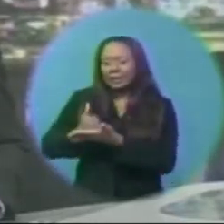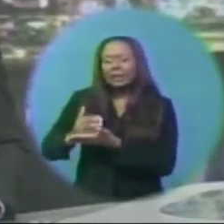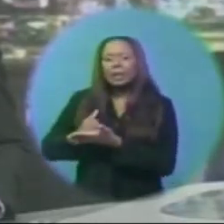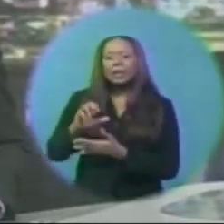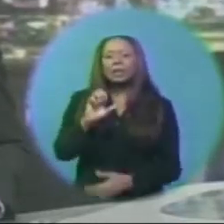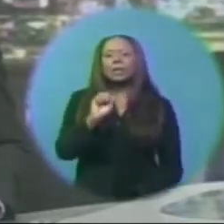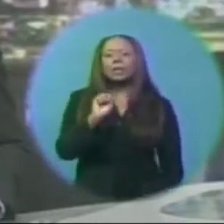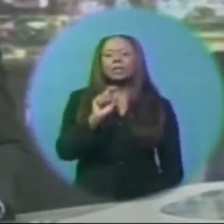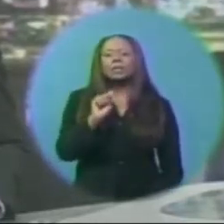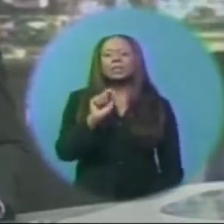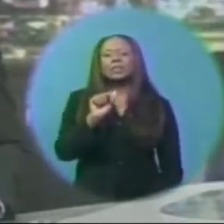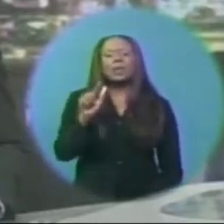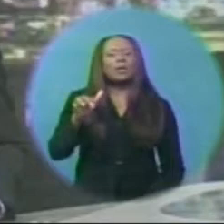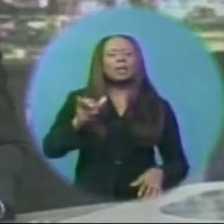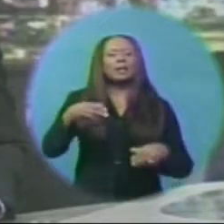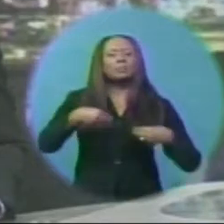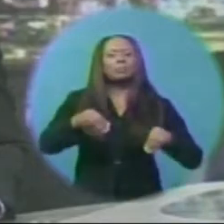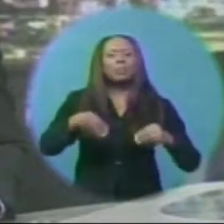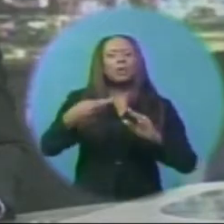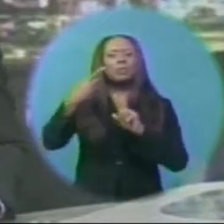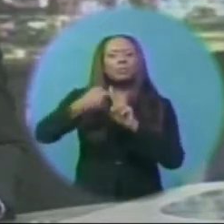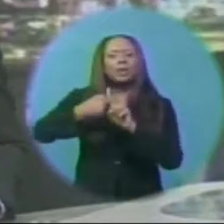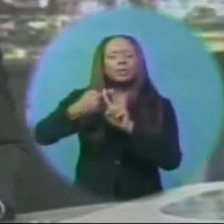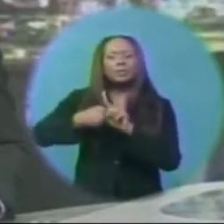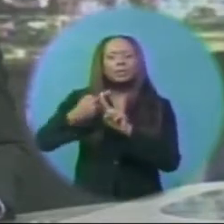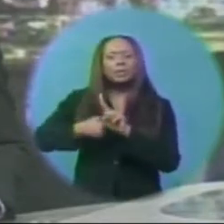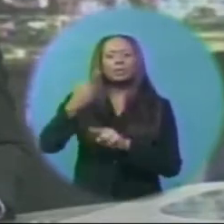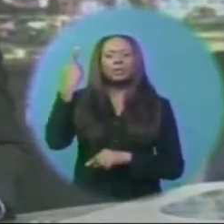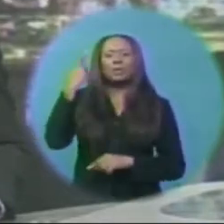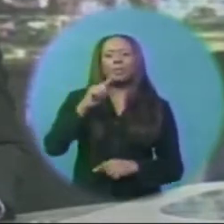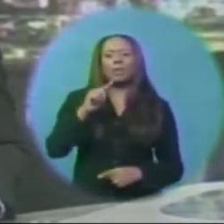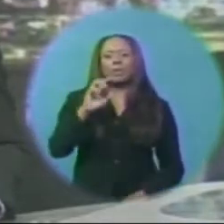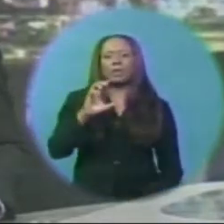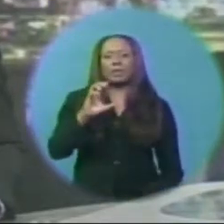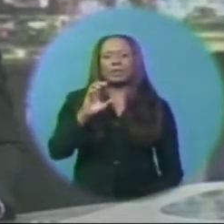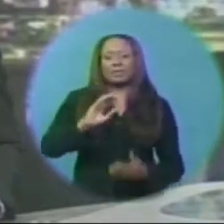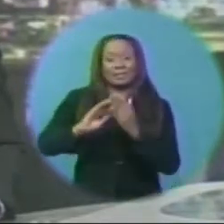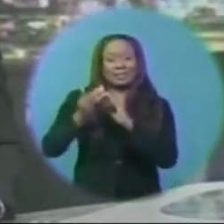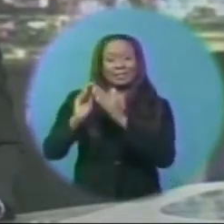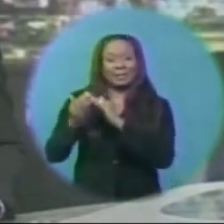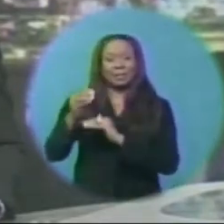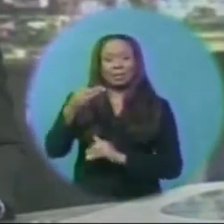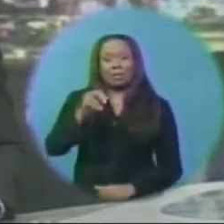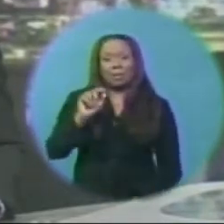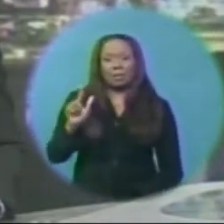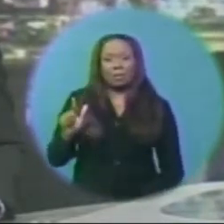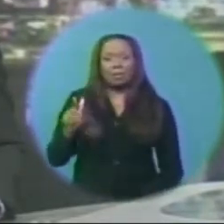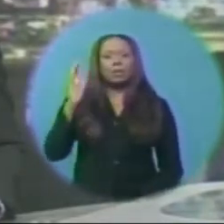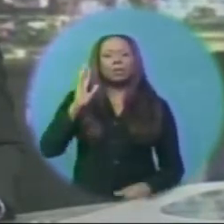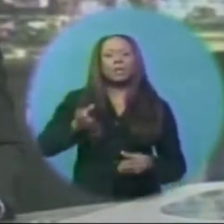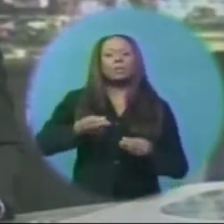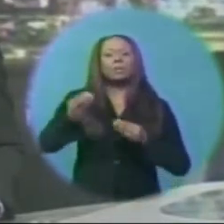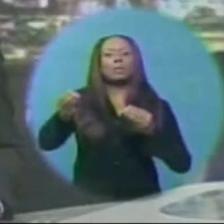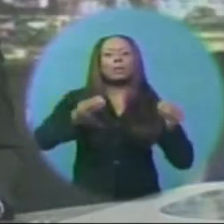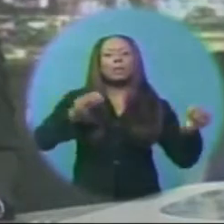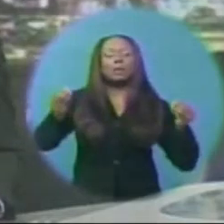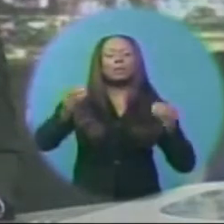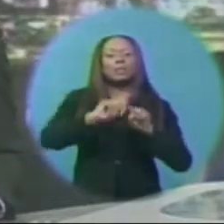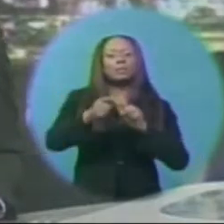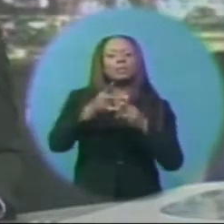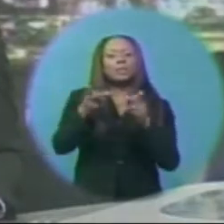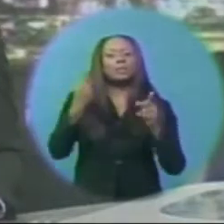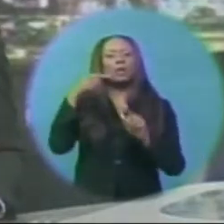payments on behalf of City Hall. Acting Treasurer John Douglas says the council has decided to provide several locations for the rent to be